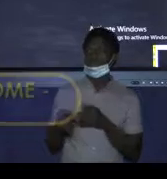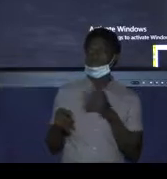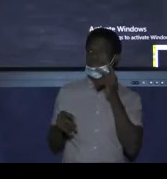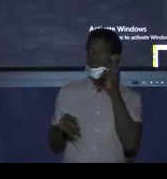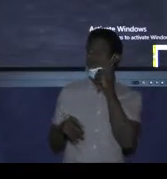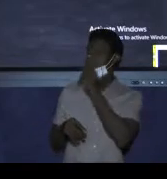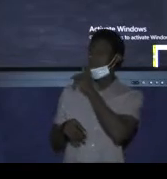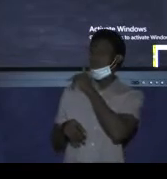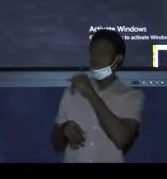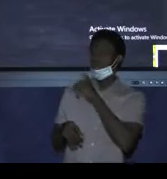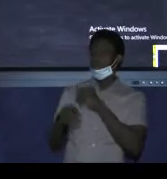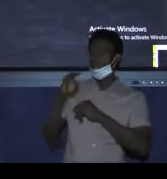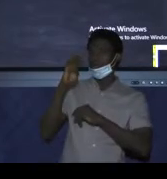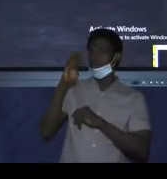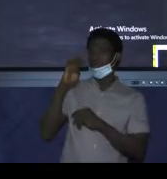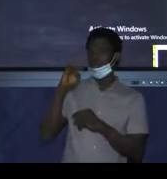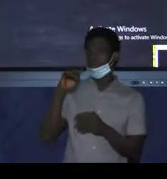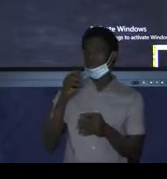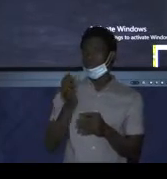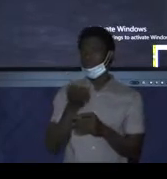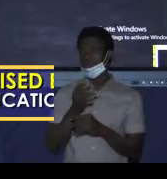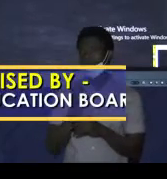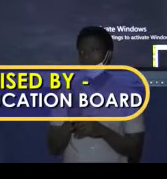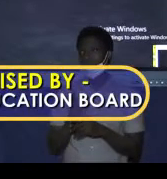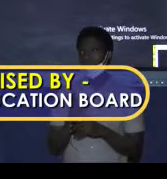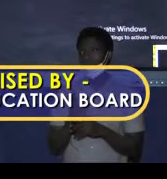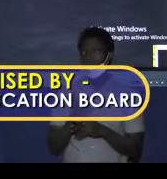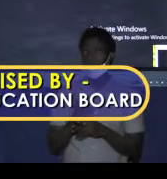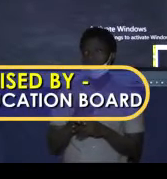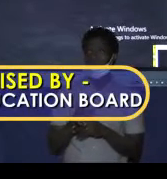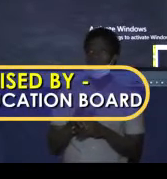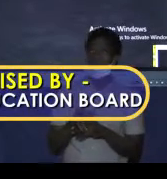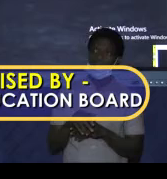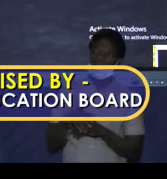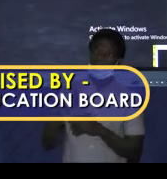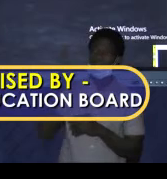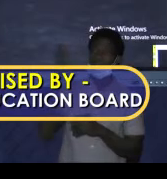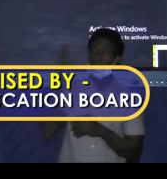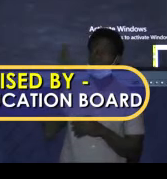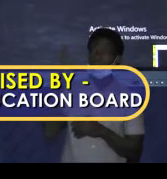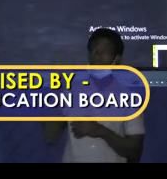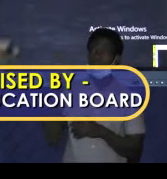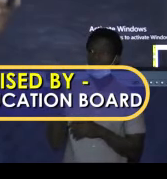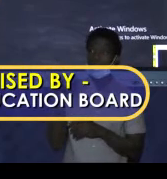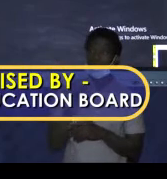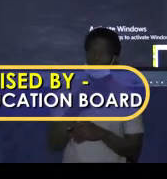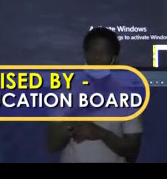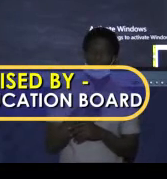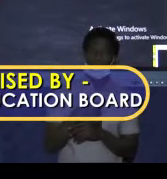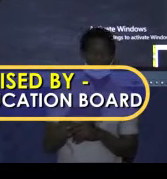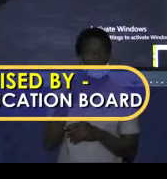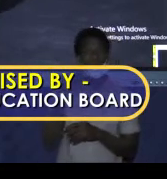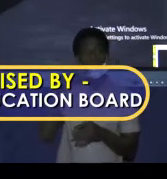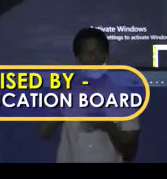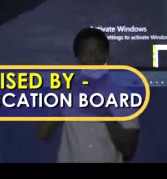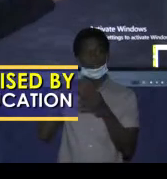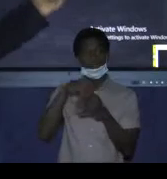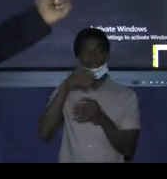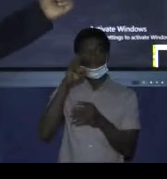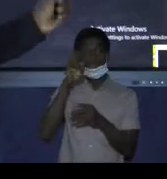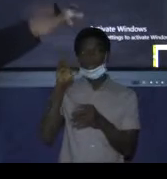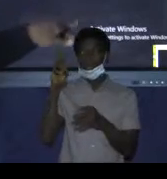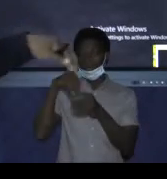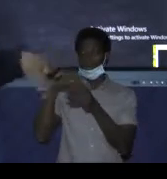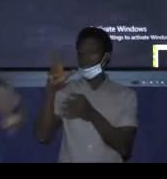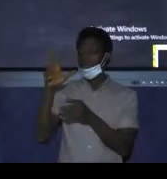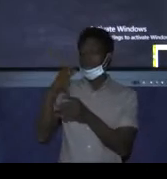3 comes down. Pi is 22 over 7. It comes down. Then we have r, the radius multiplying itself in 3 places. That is 3 times 3 times 3.